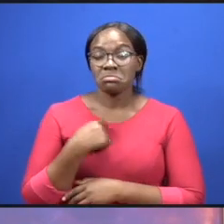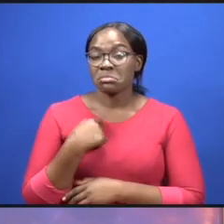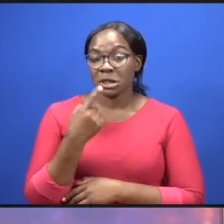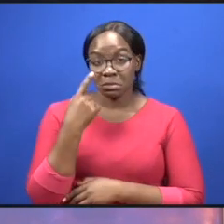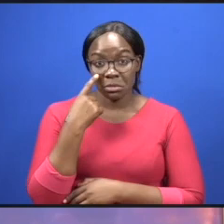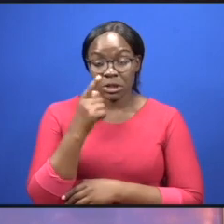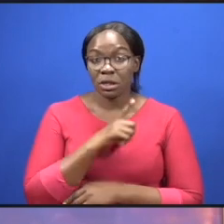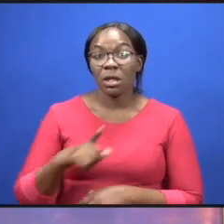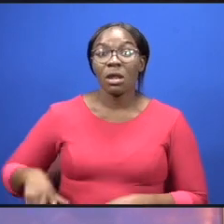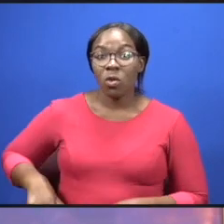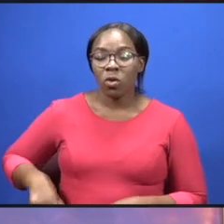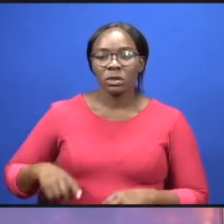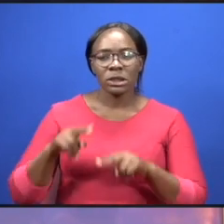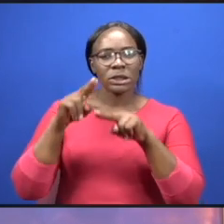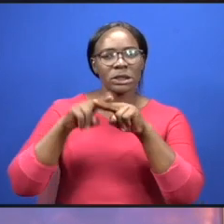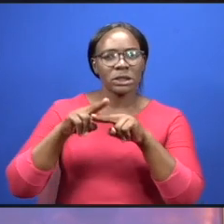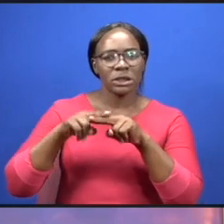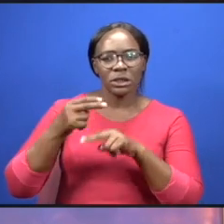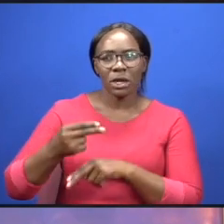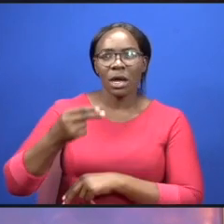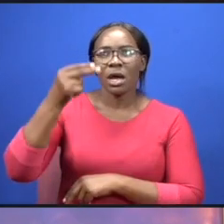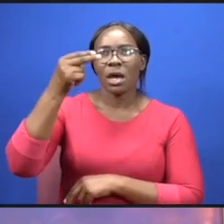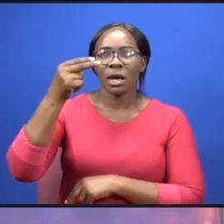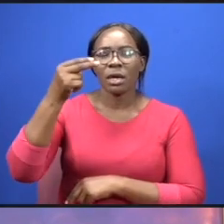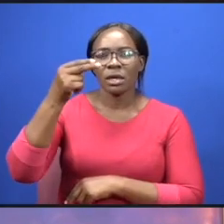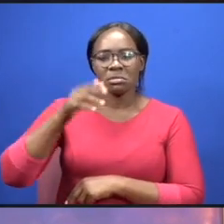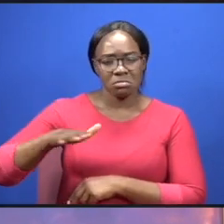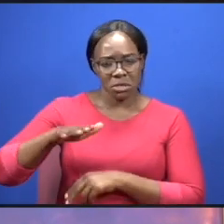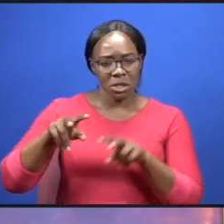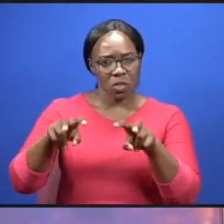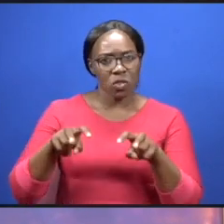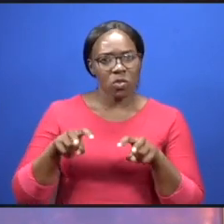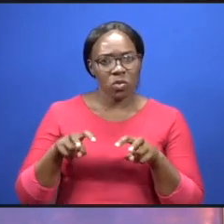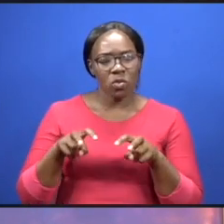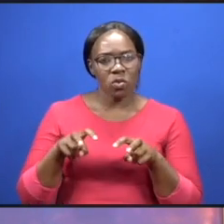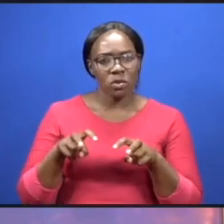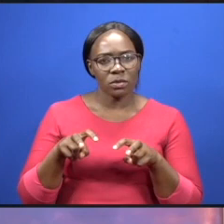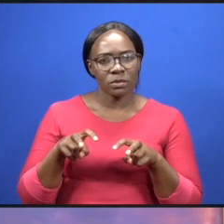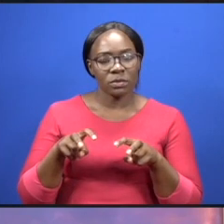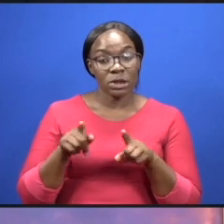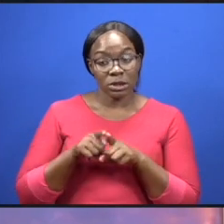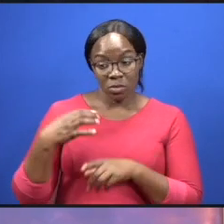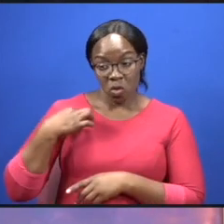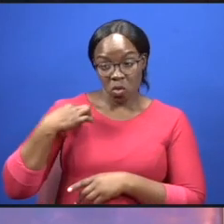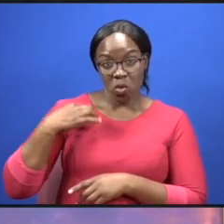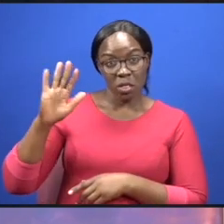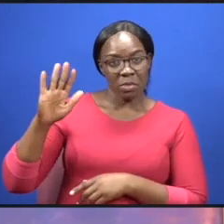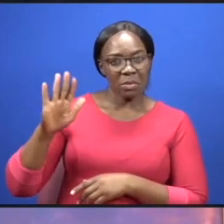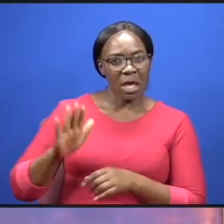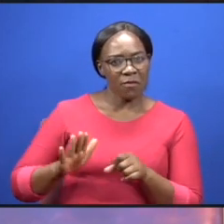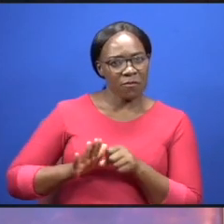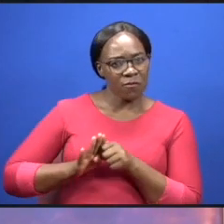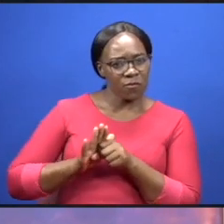the Lord seated on a high and lofty throne, and the hem of his robe